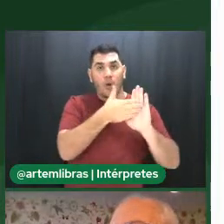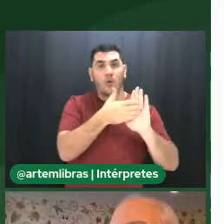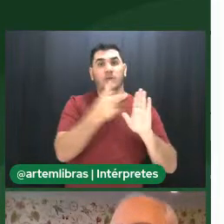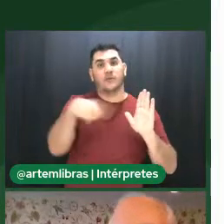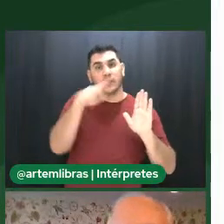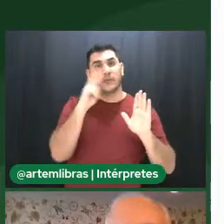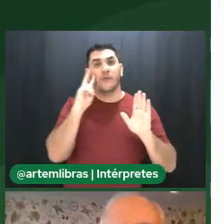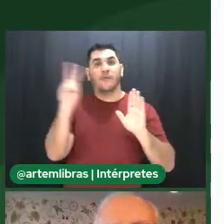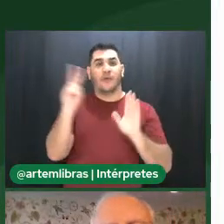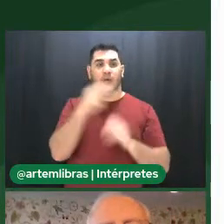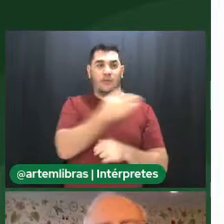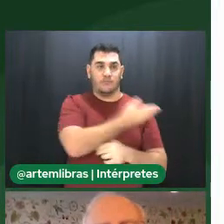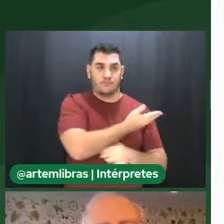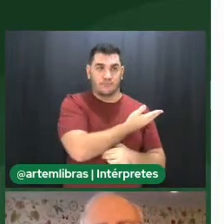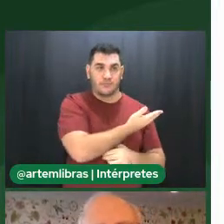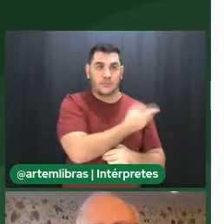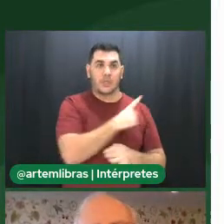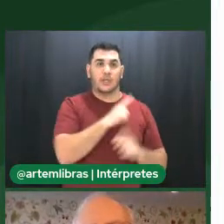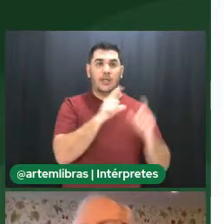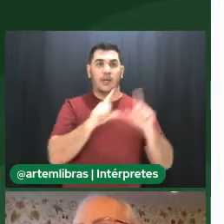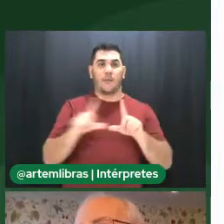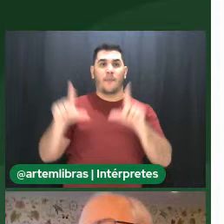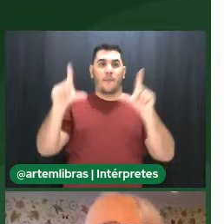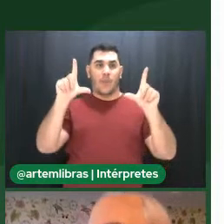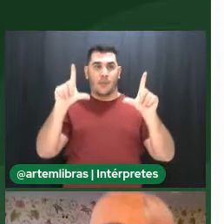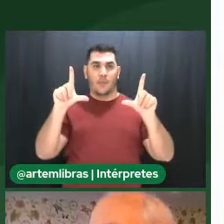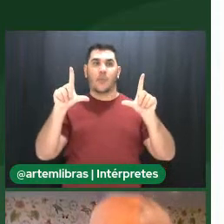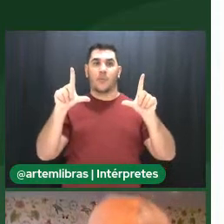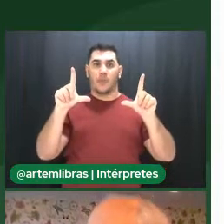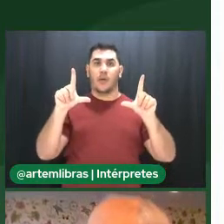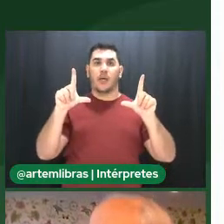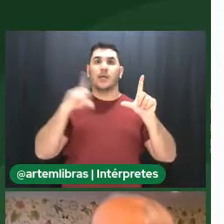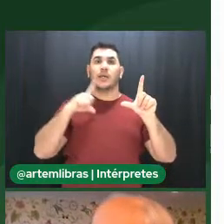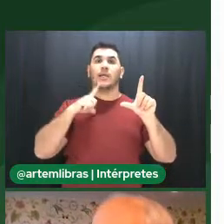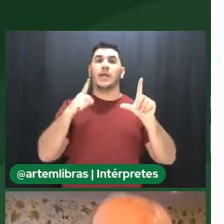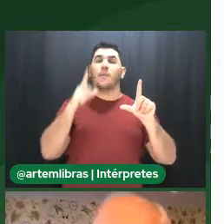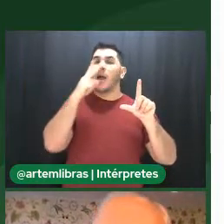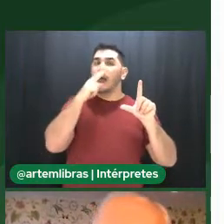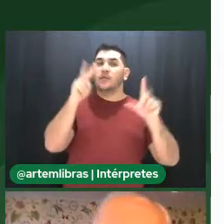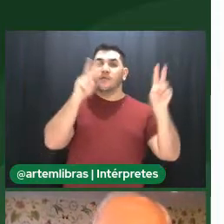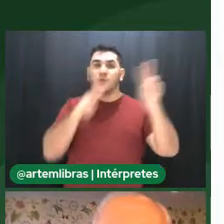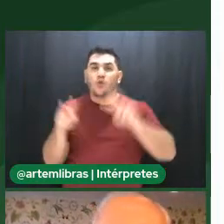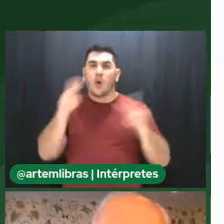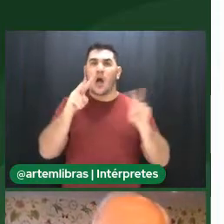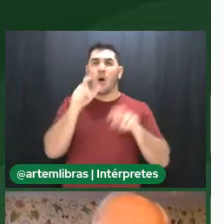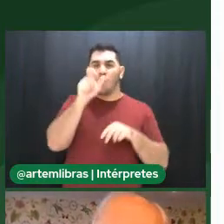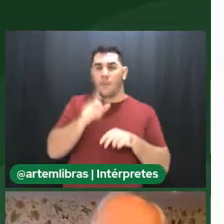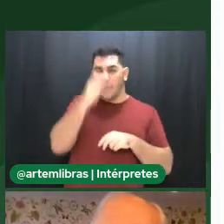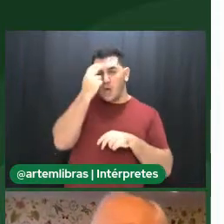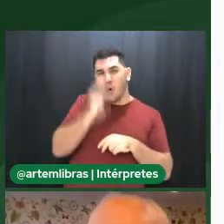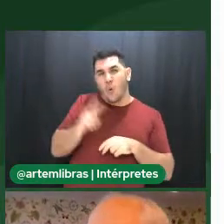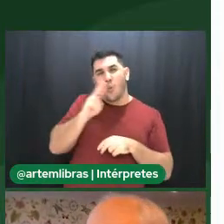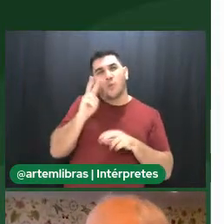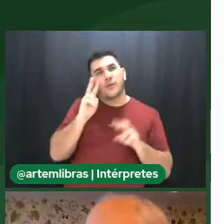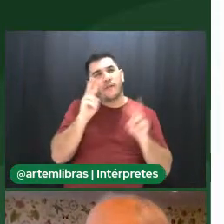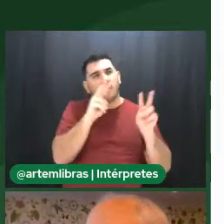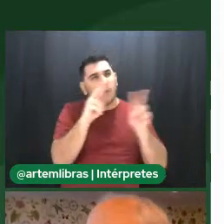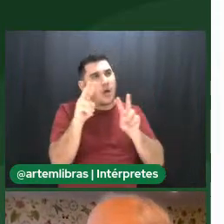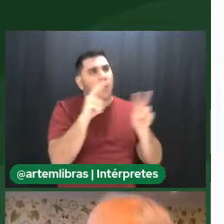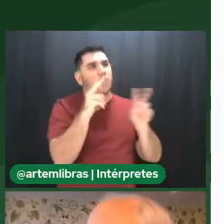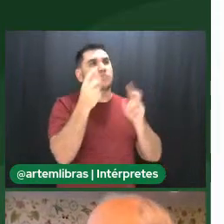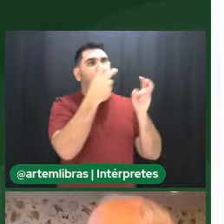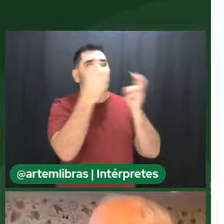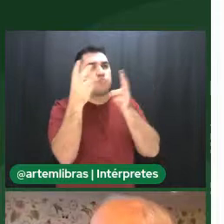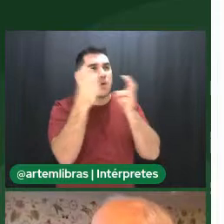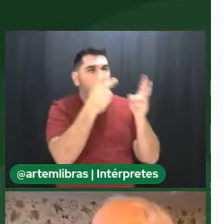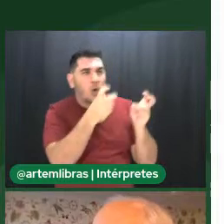user interface, a set of sliders by which you can explore the space in advance of getting